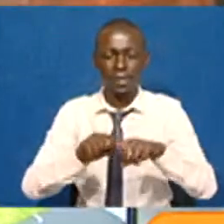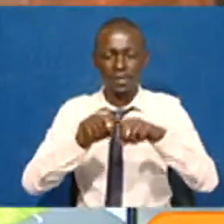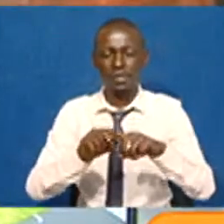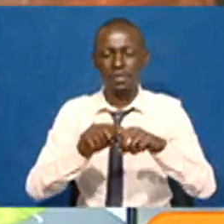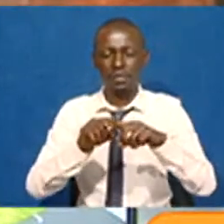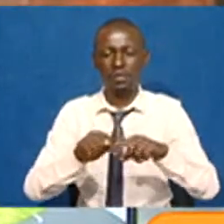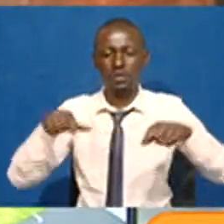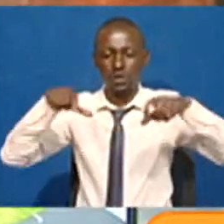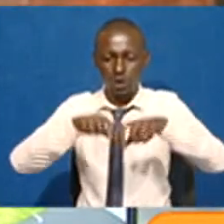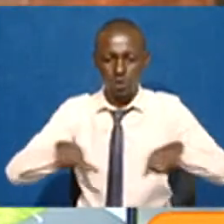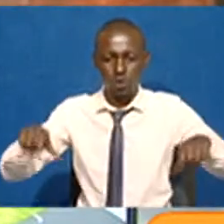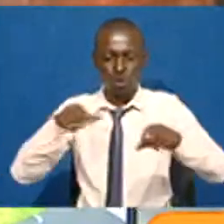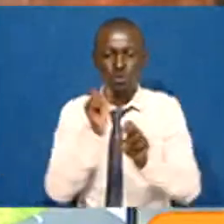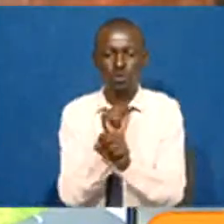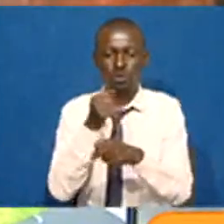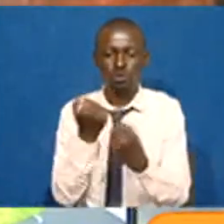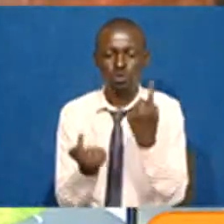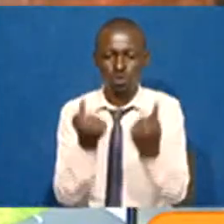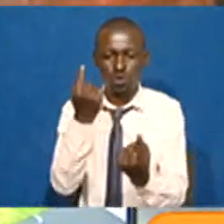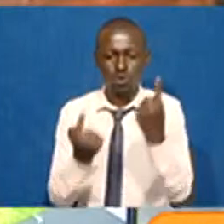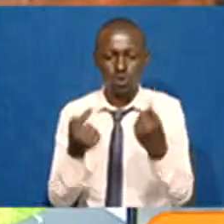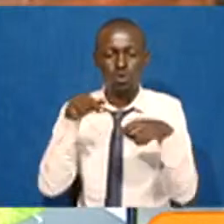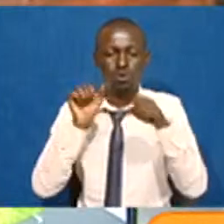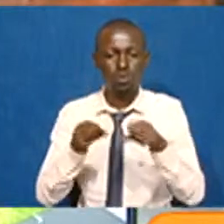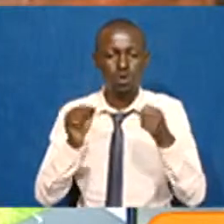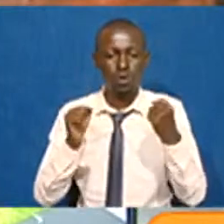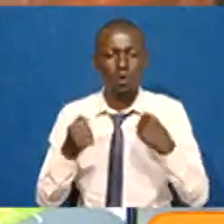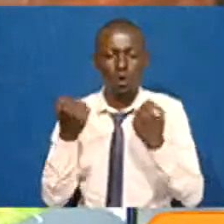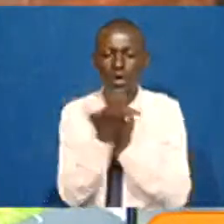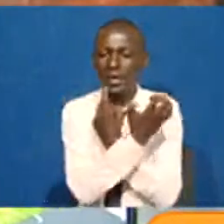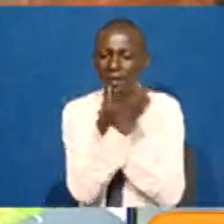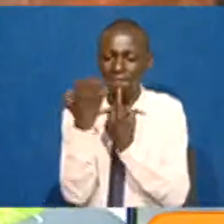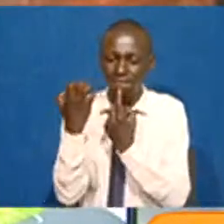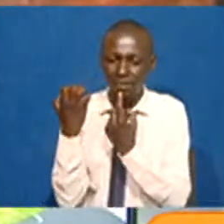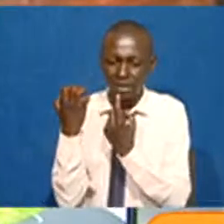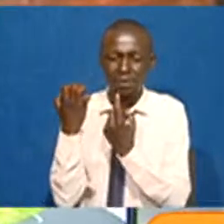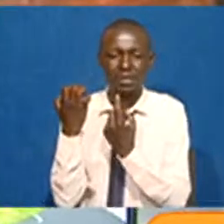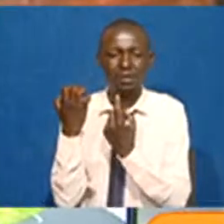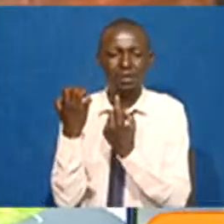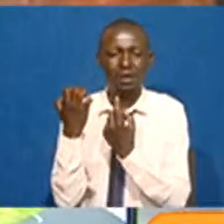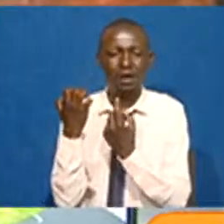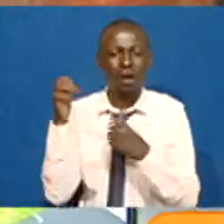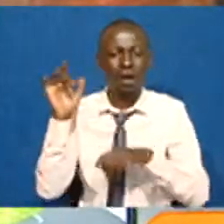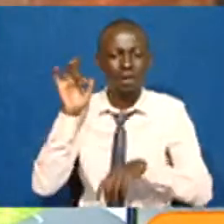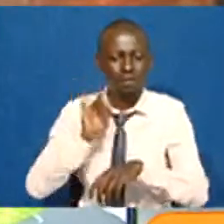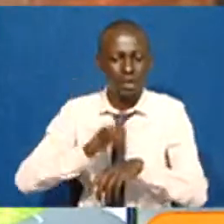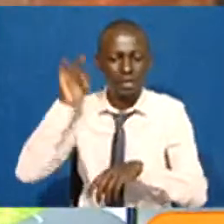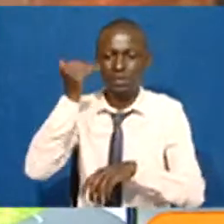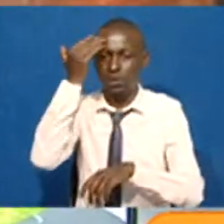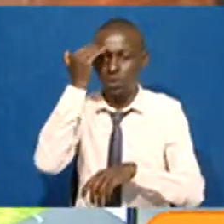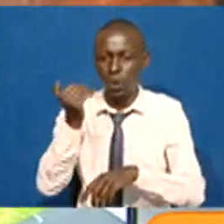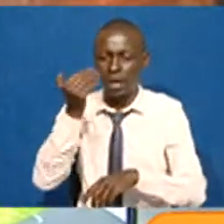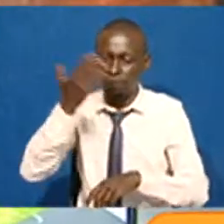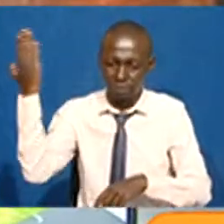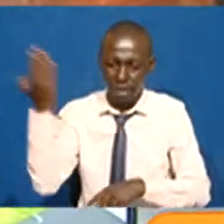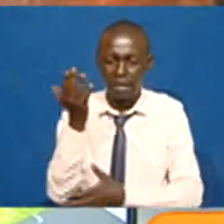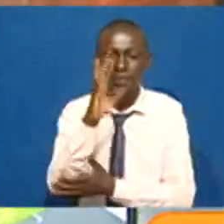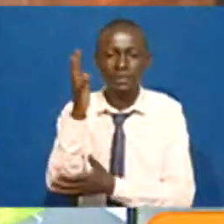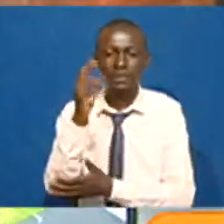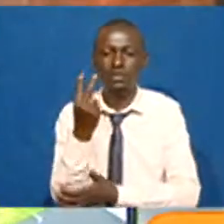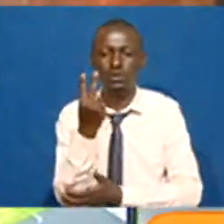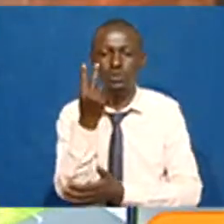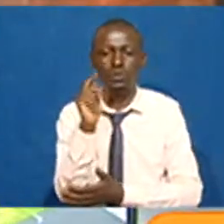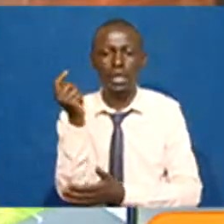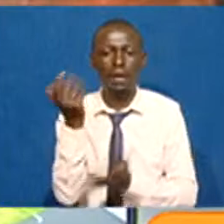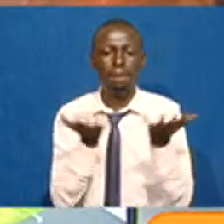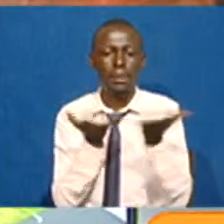on wood fuel poses a risk to the environment as trees are cut to provide this fuel. It is this risk that two Kenyan entrepreneurs sought to address